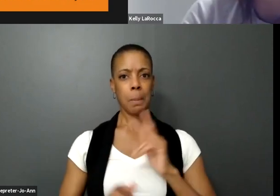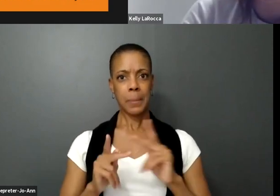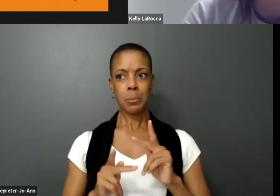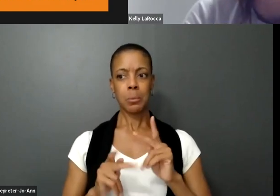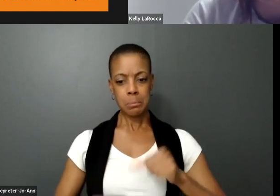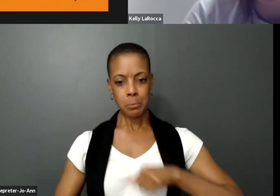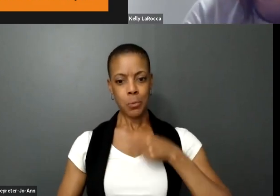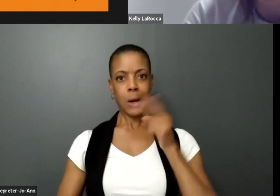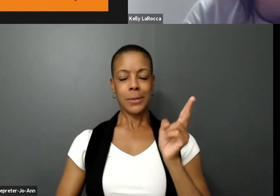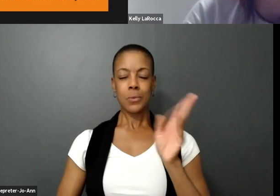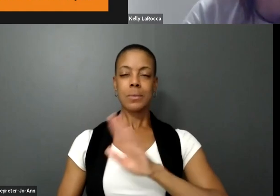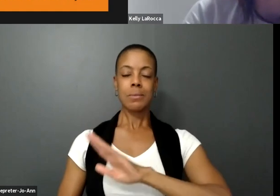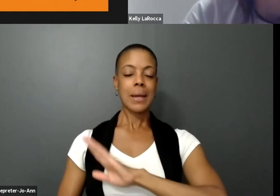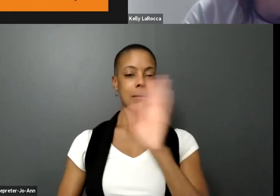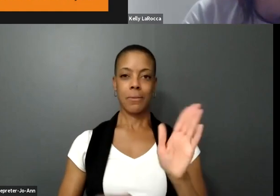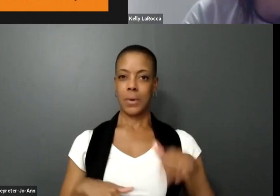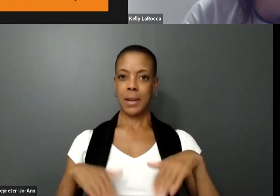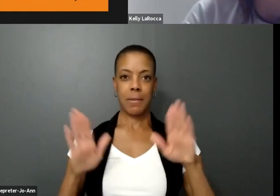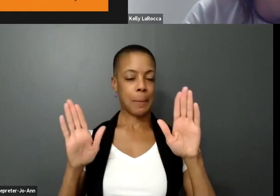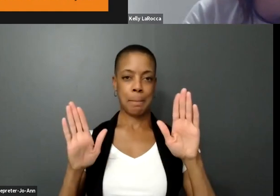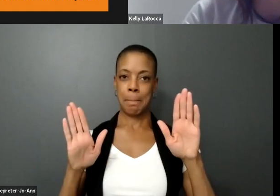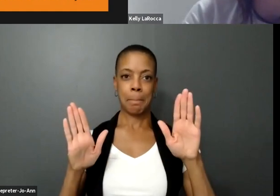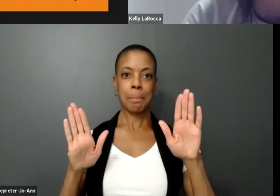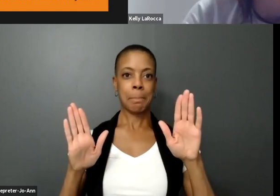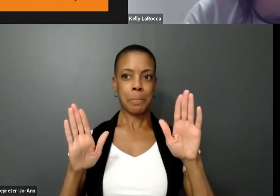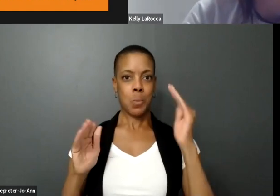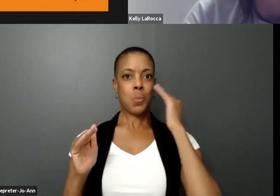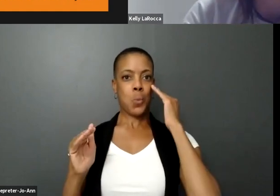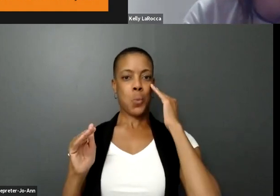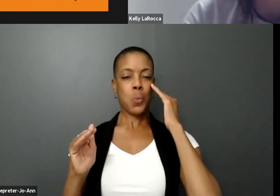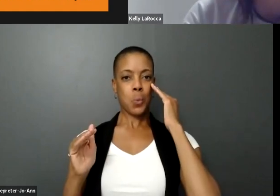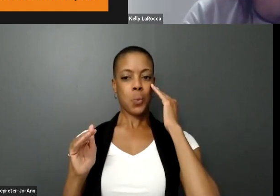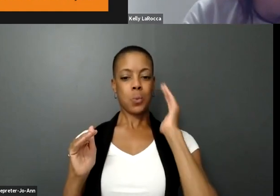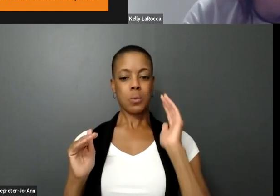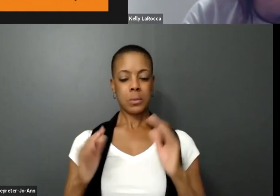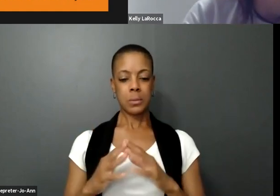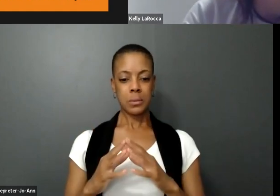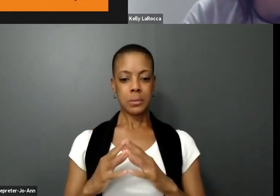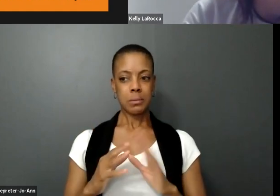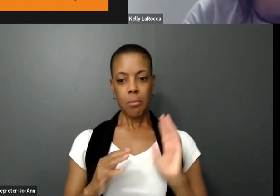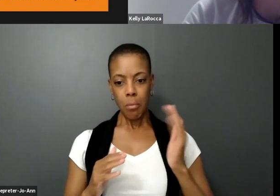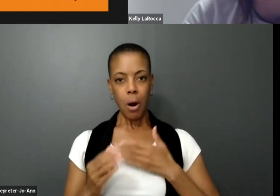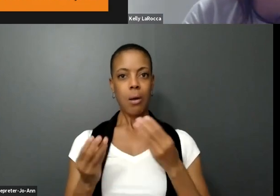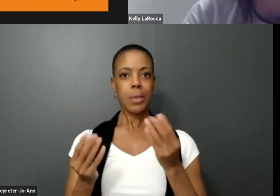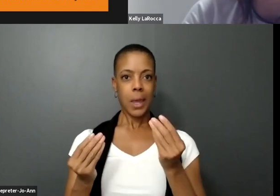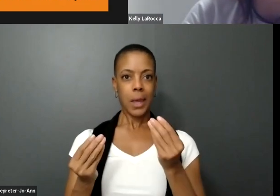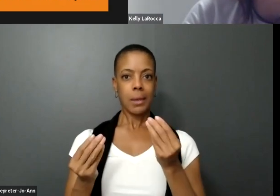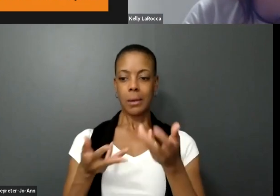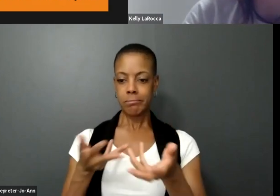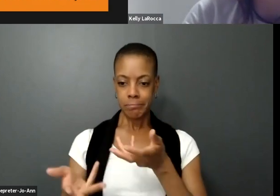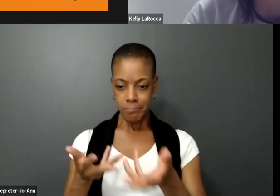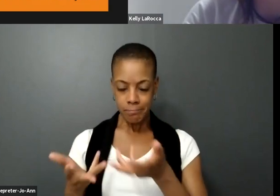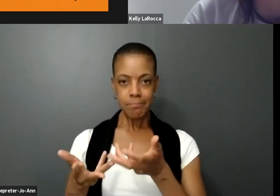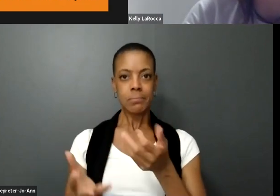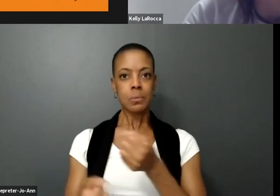up. We know the land that we engage with, that we love, and that we